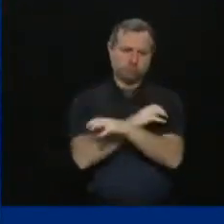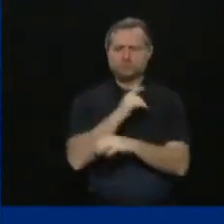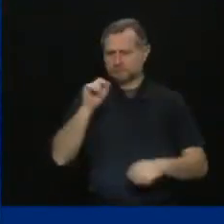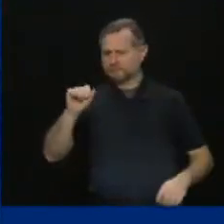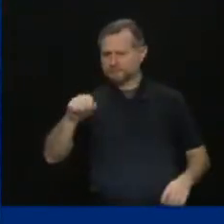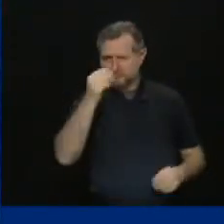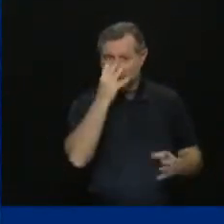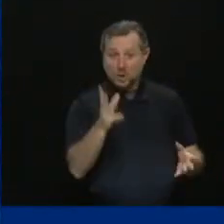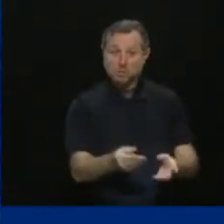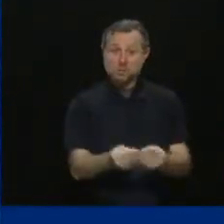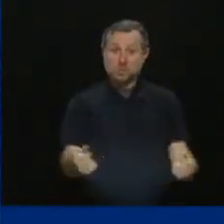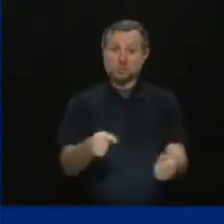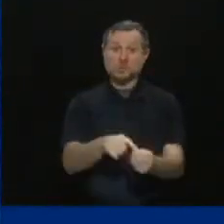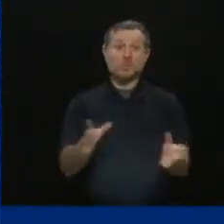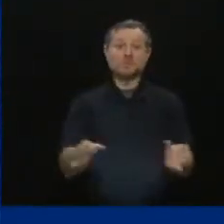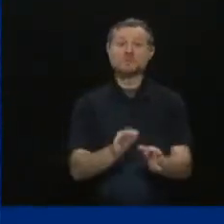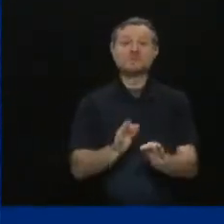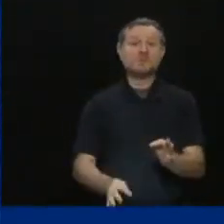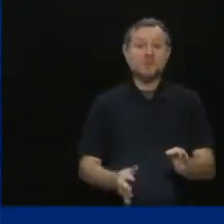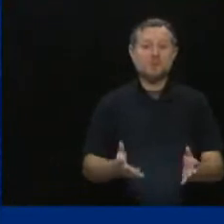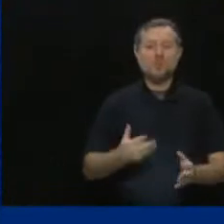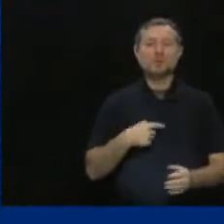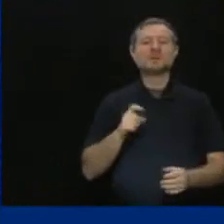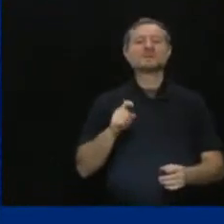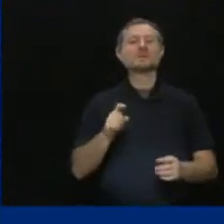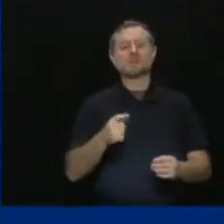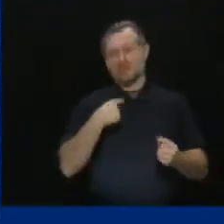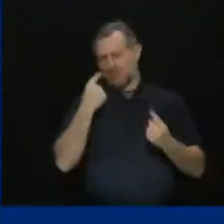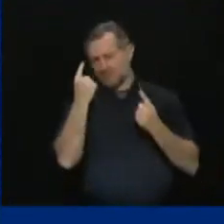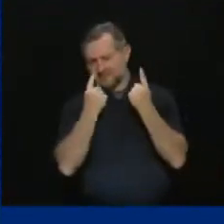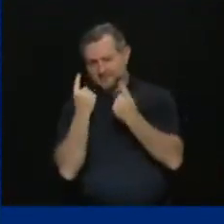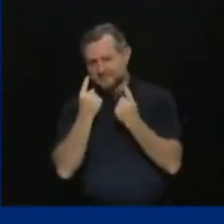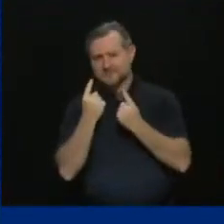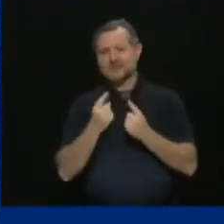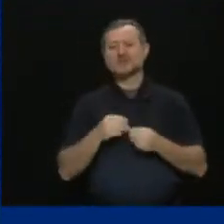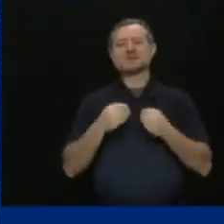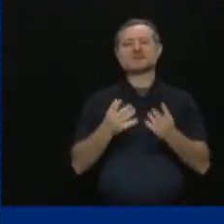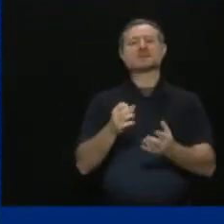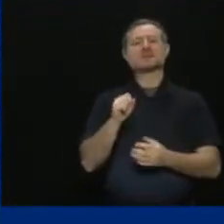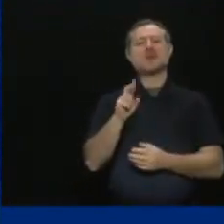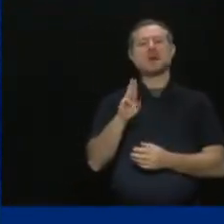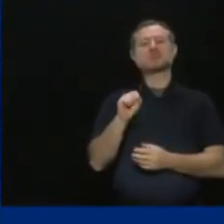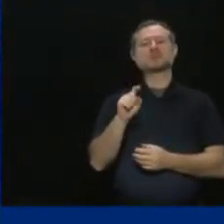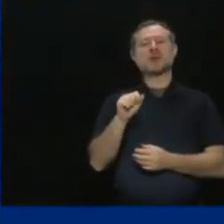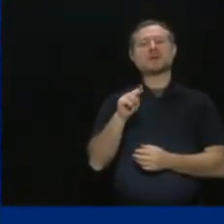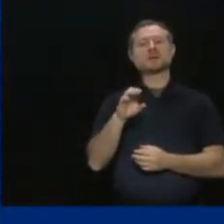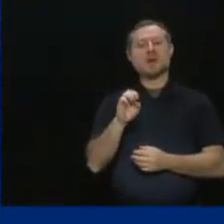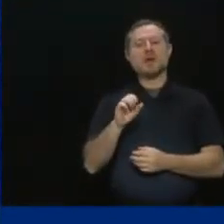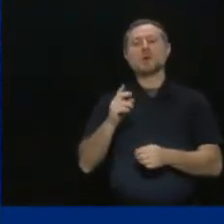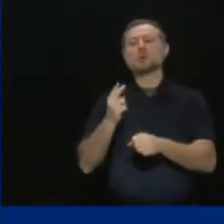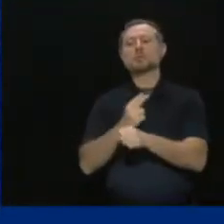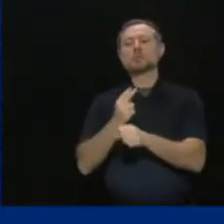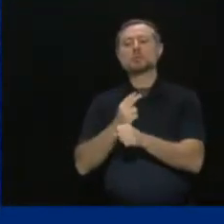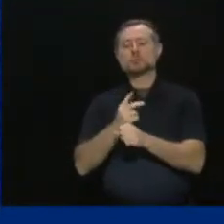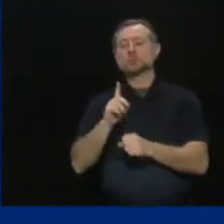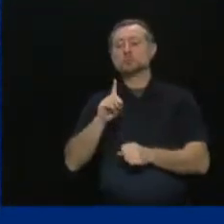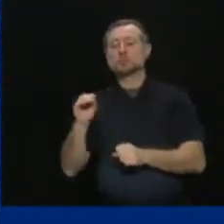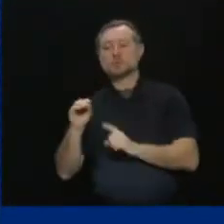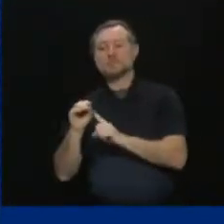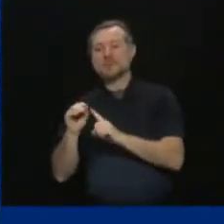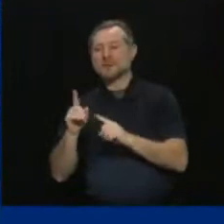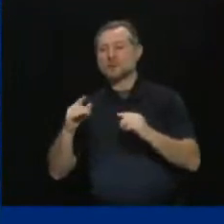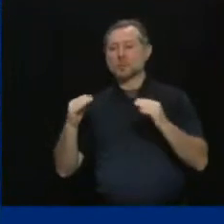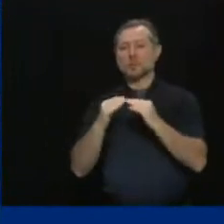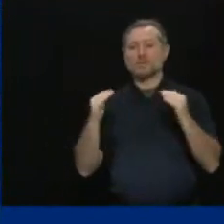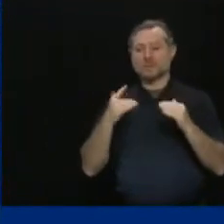is simple. We must treat substance use disorder like any other public health